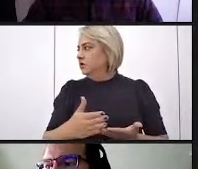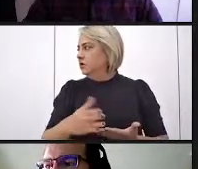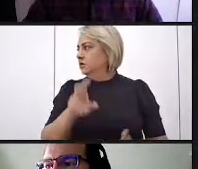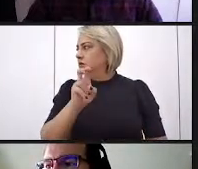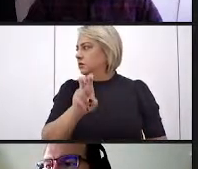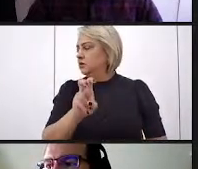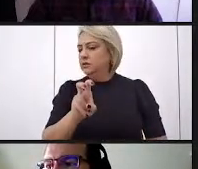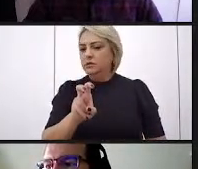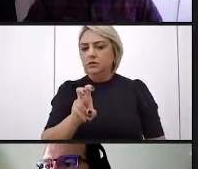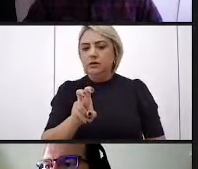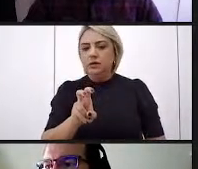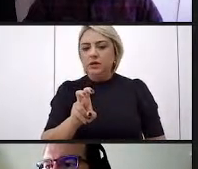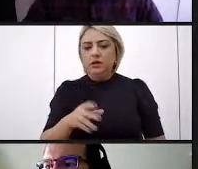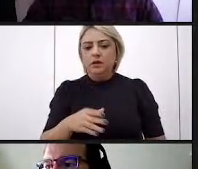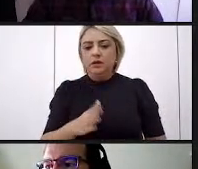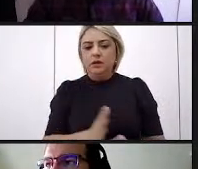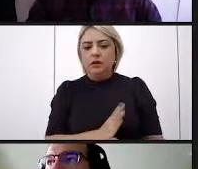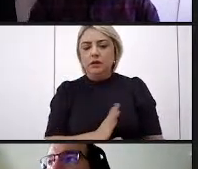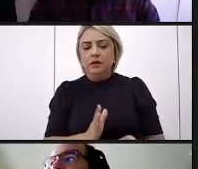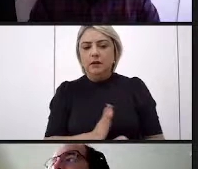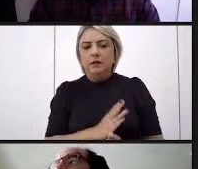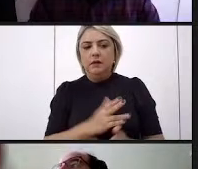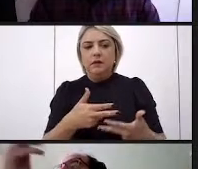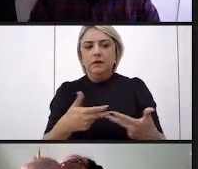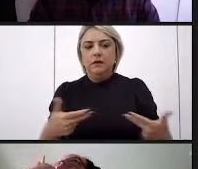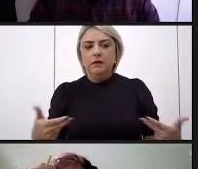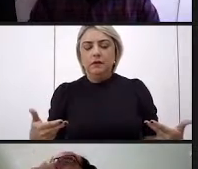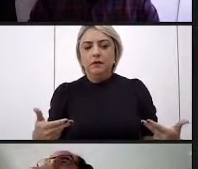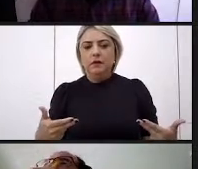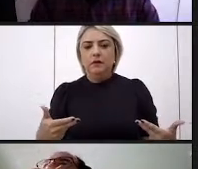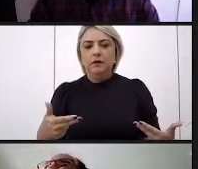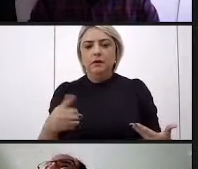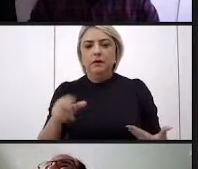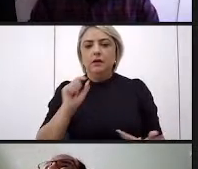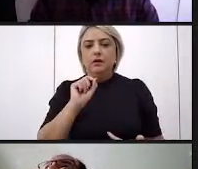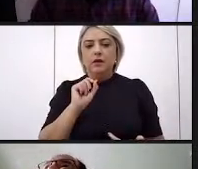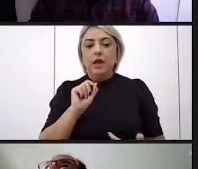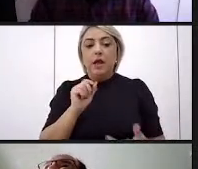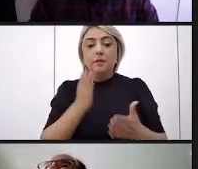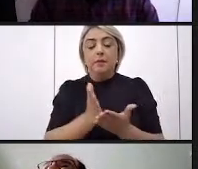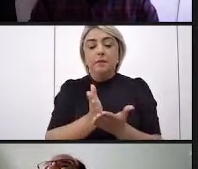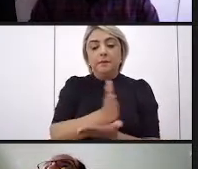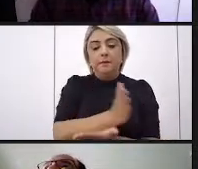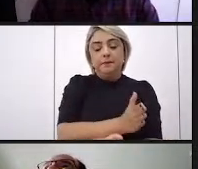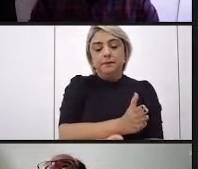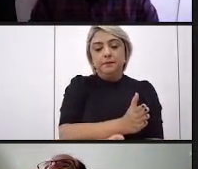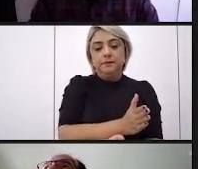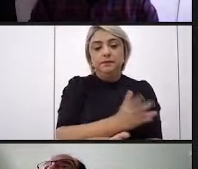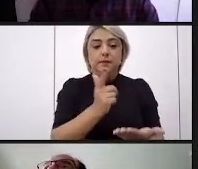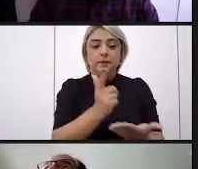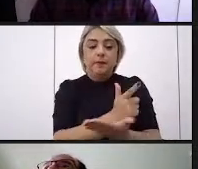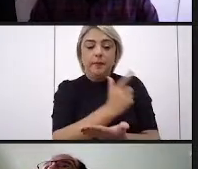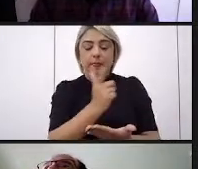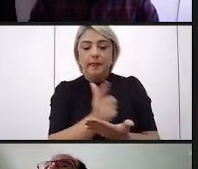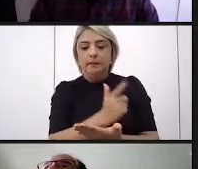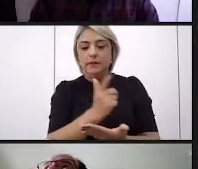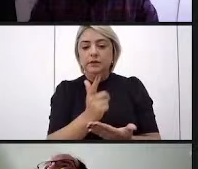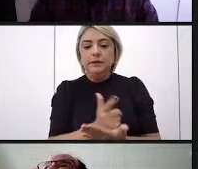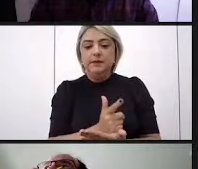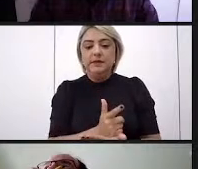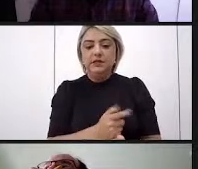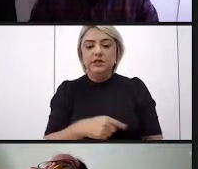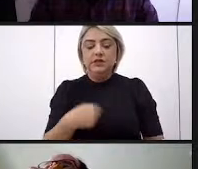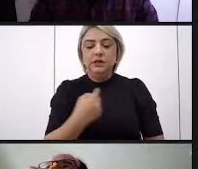something around half of the book called Political Sociology of Public Action.